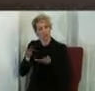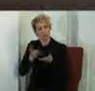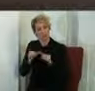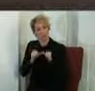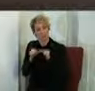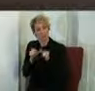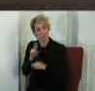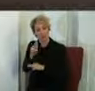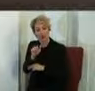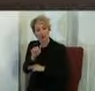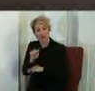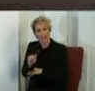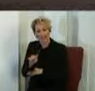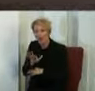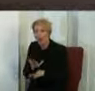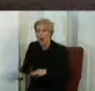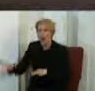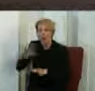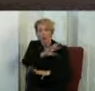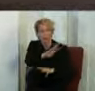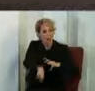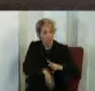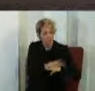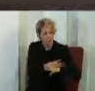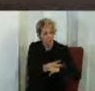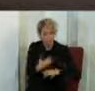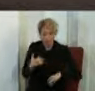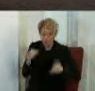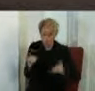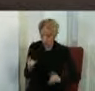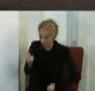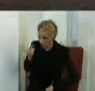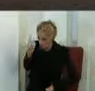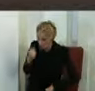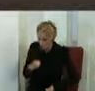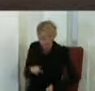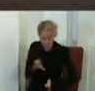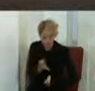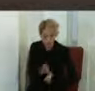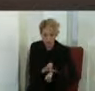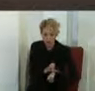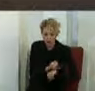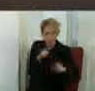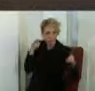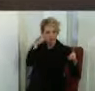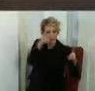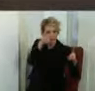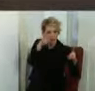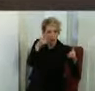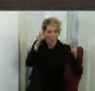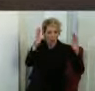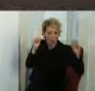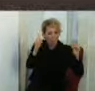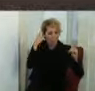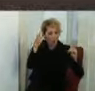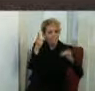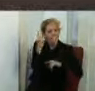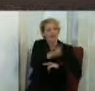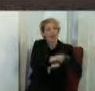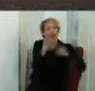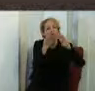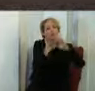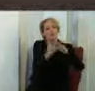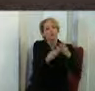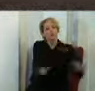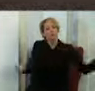and around the world. Now, I understand that as a congregation, we hope one day for a day of peace for a day in which we